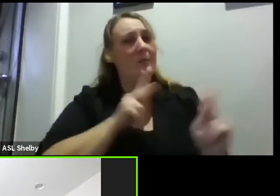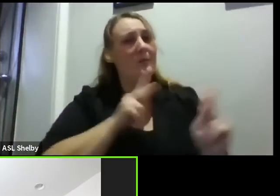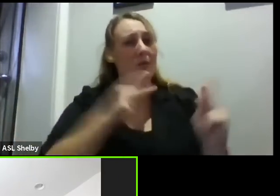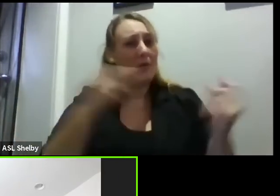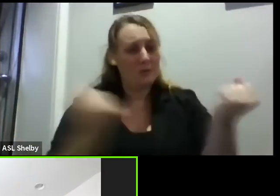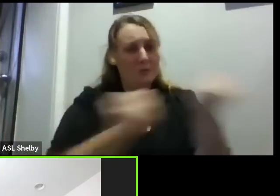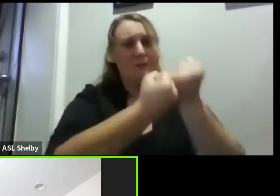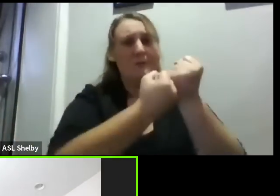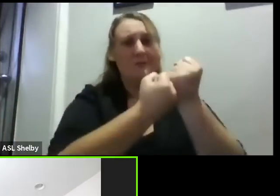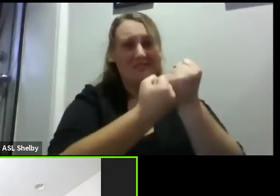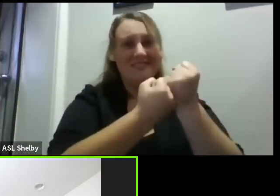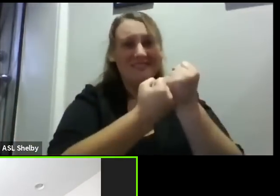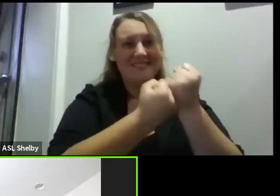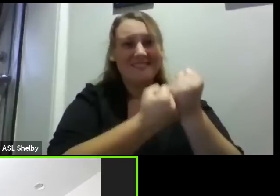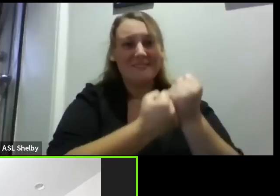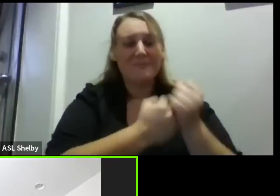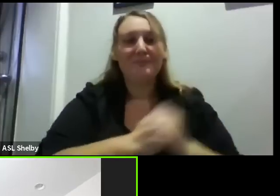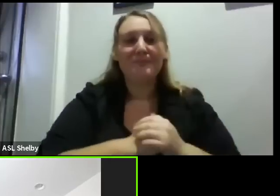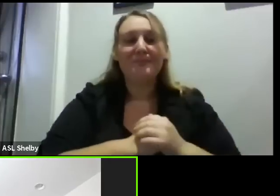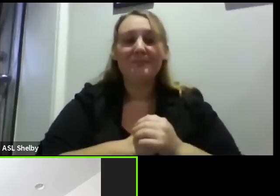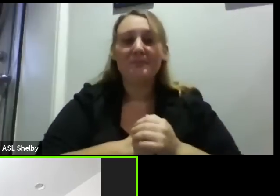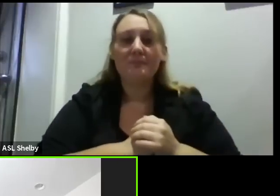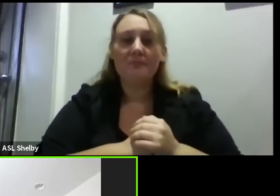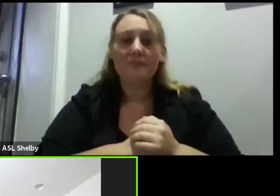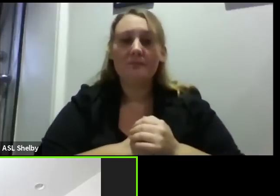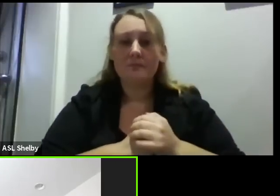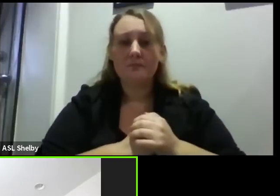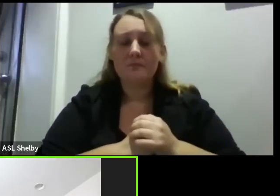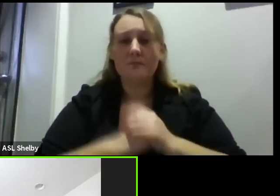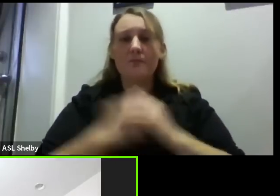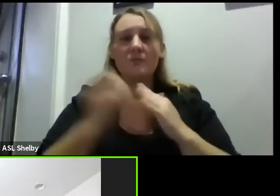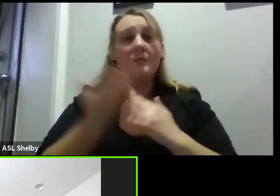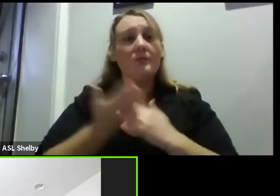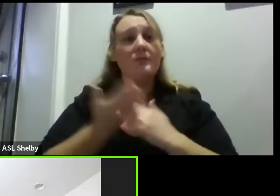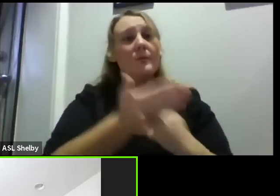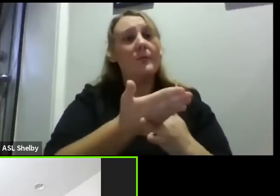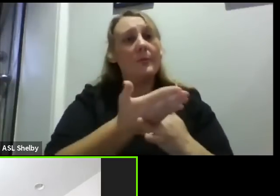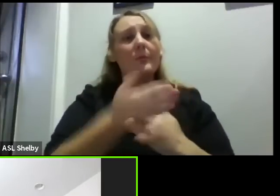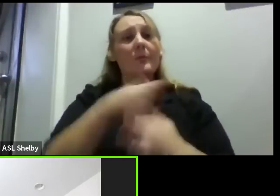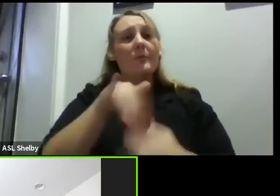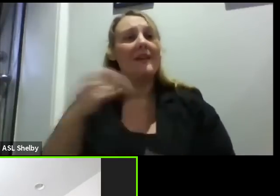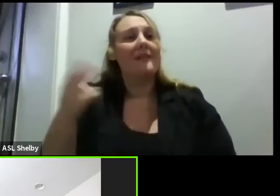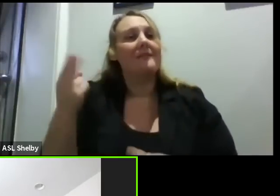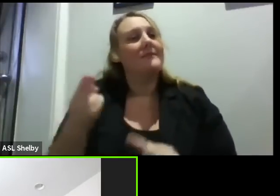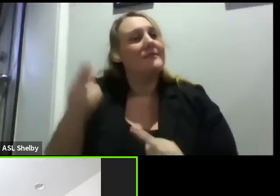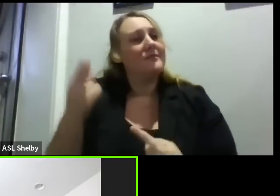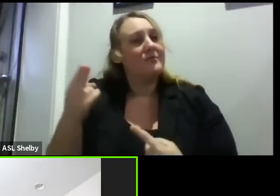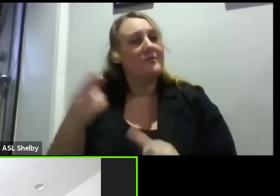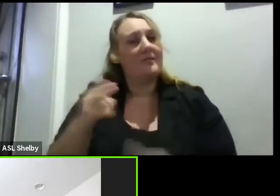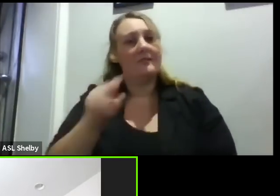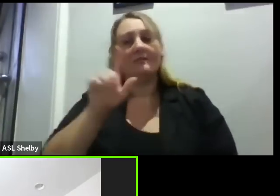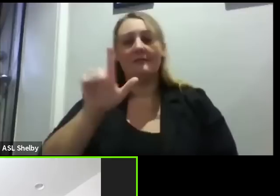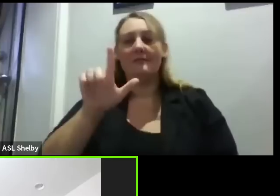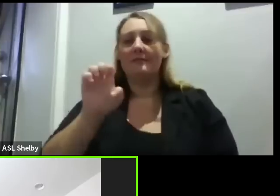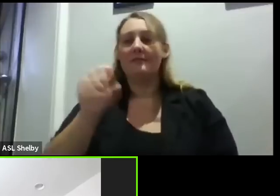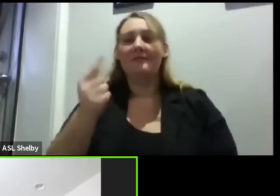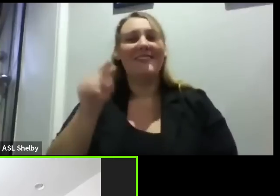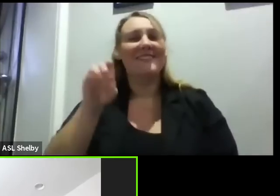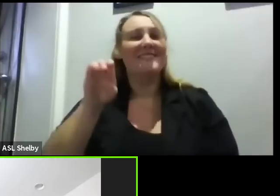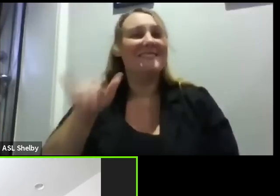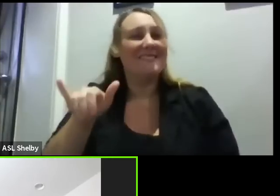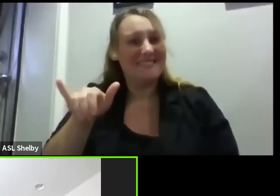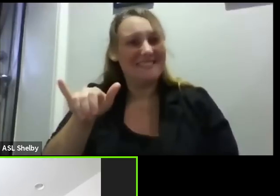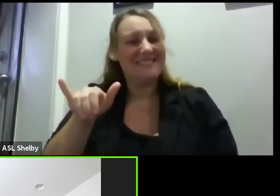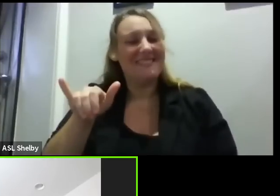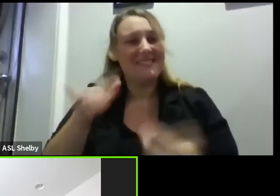And so through this legacy, I want to kind of remember, I know that time is a little bit weird for all of us right now, but